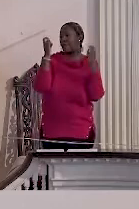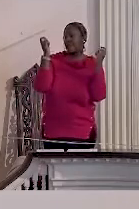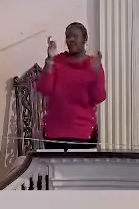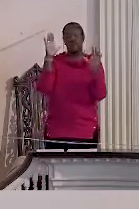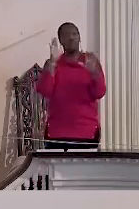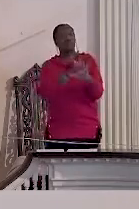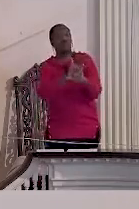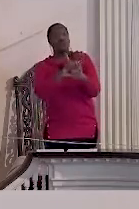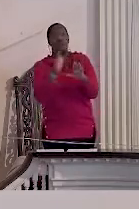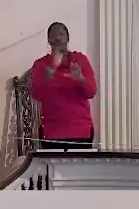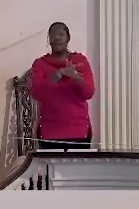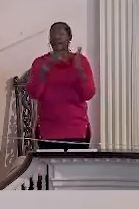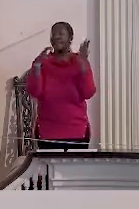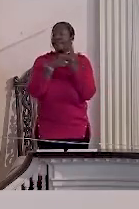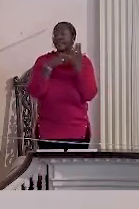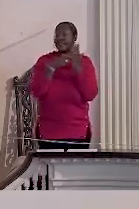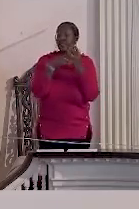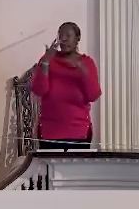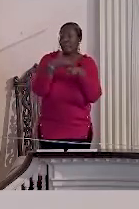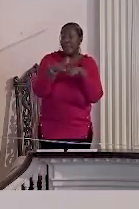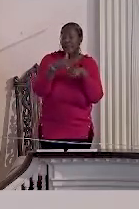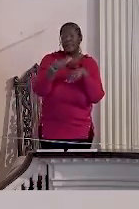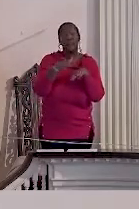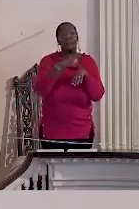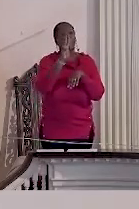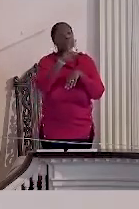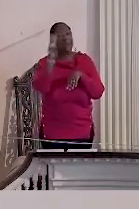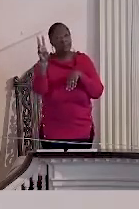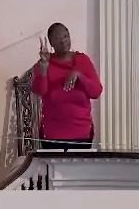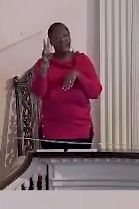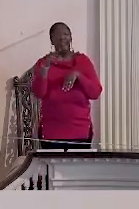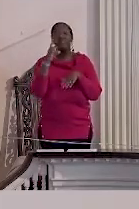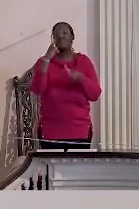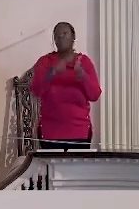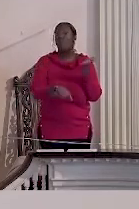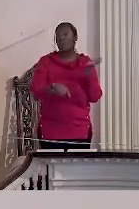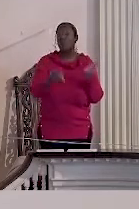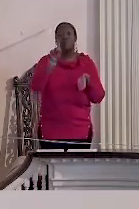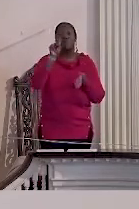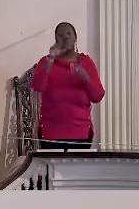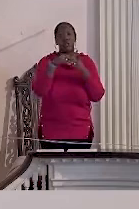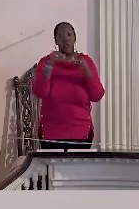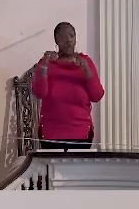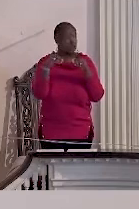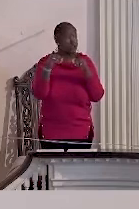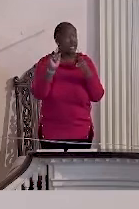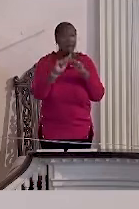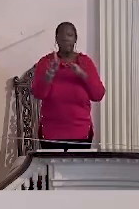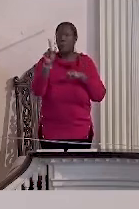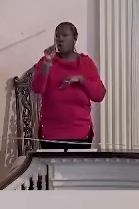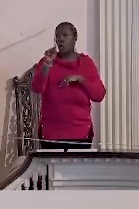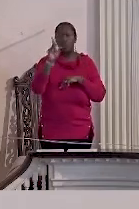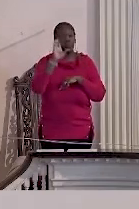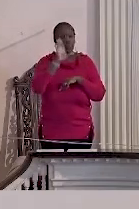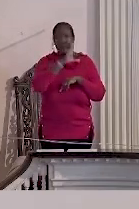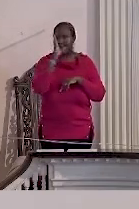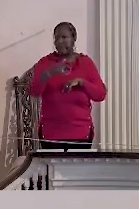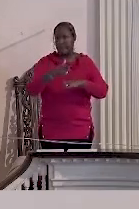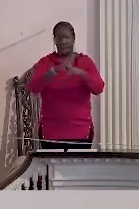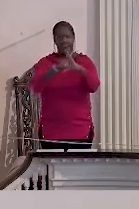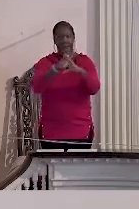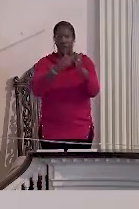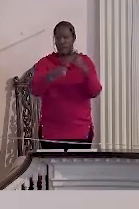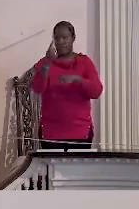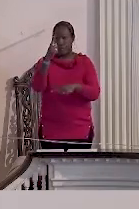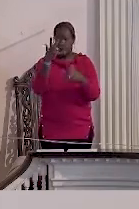song. Tickets are available at the website. Cost is $20, but cost will not be a barrier to anyone